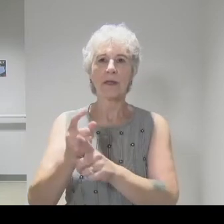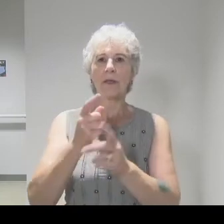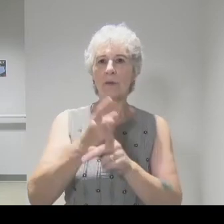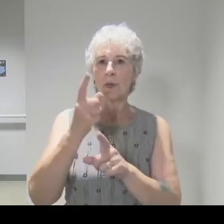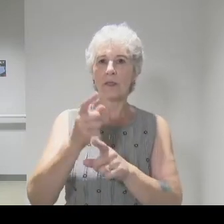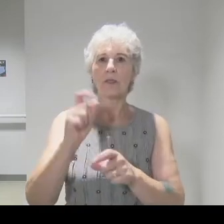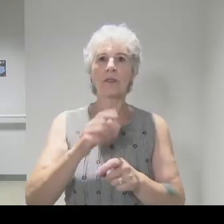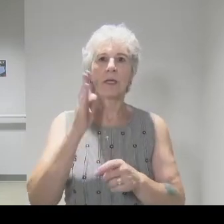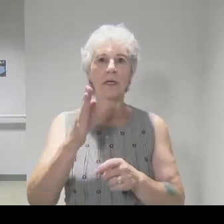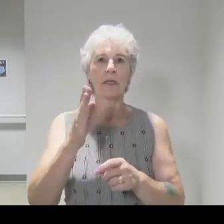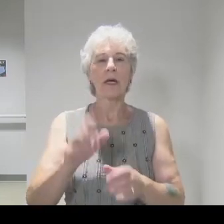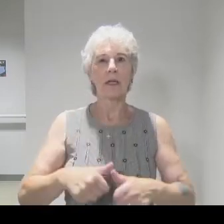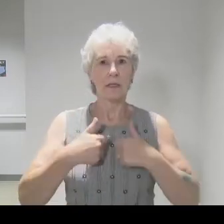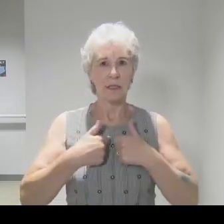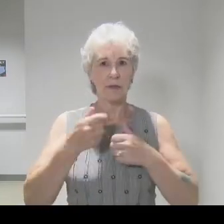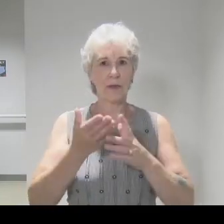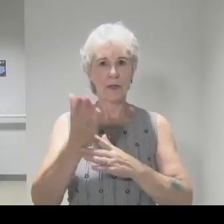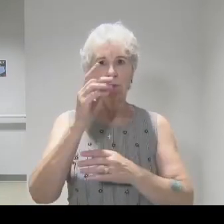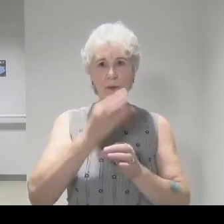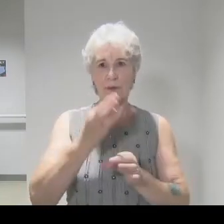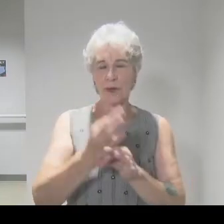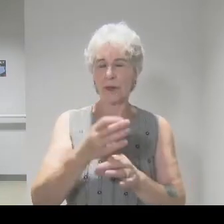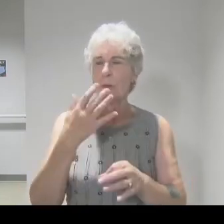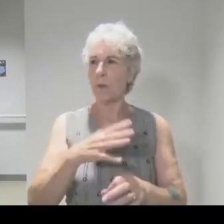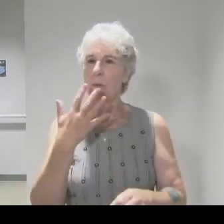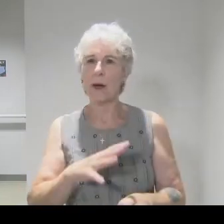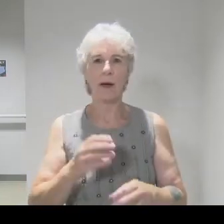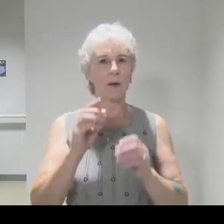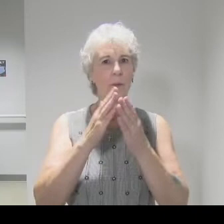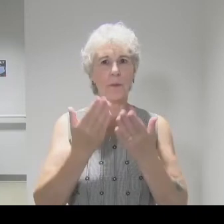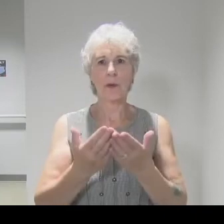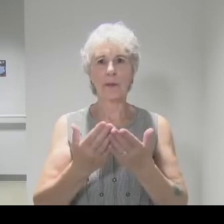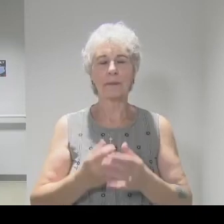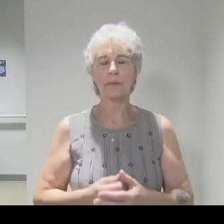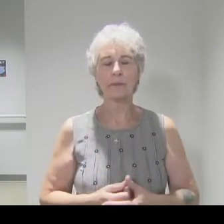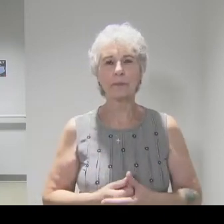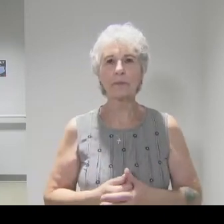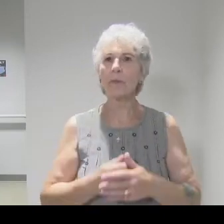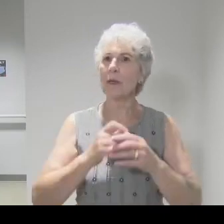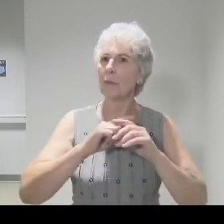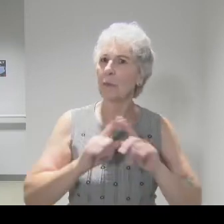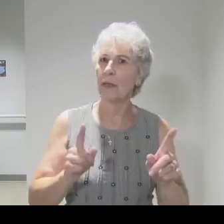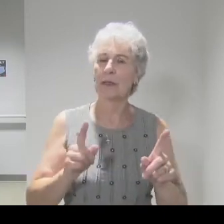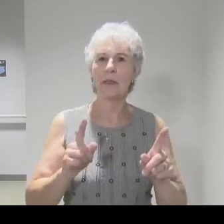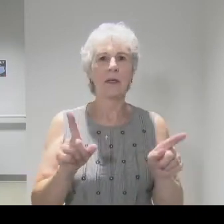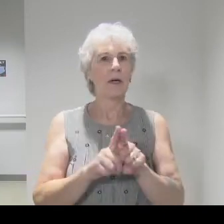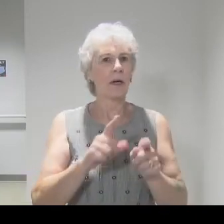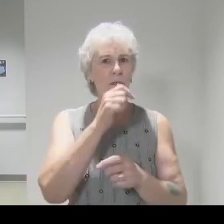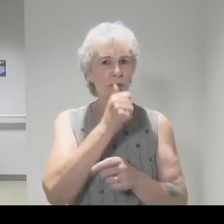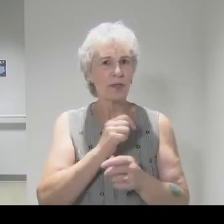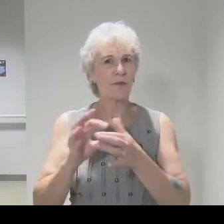faith." What a marvelous book of Scripture. And yet there is suffering that went along